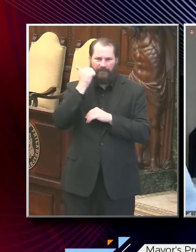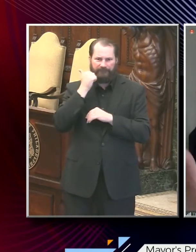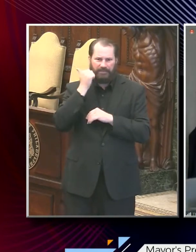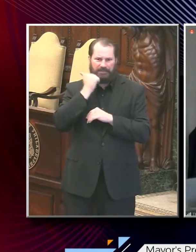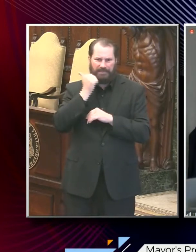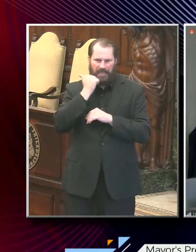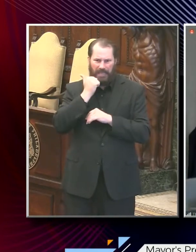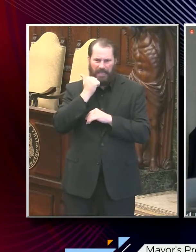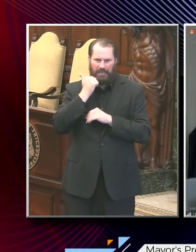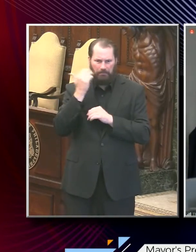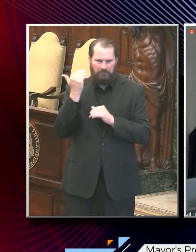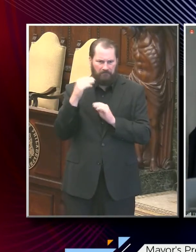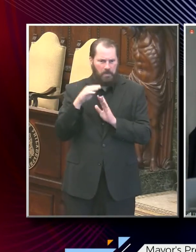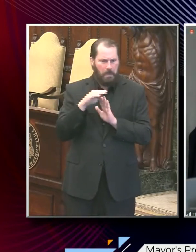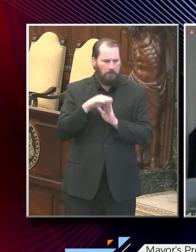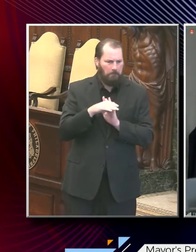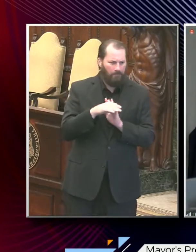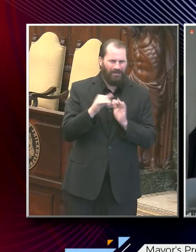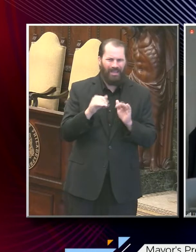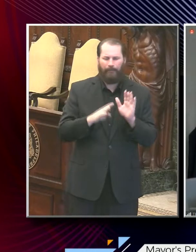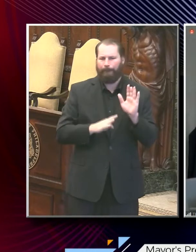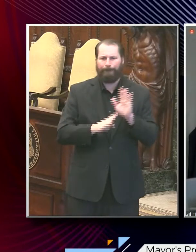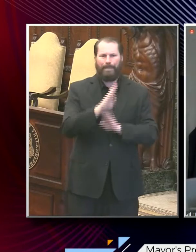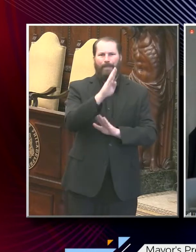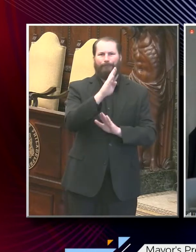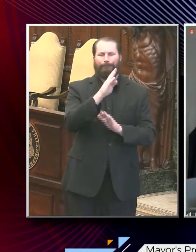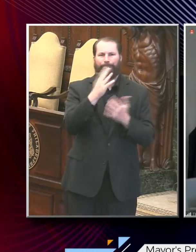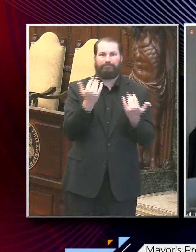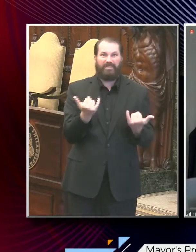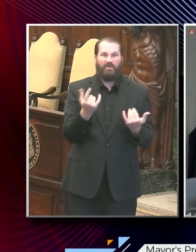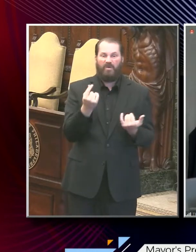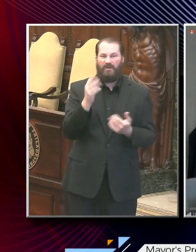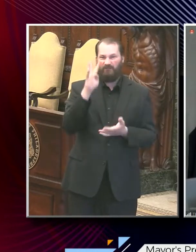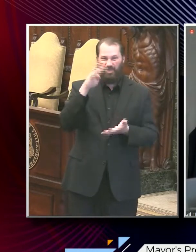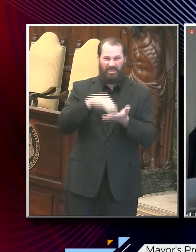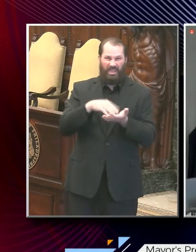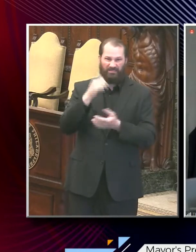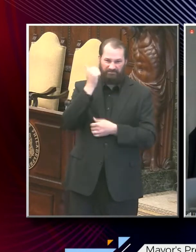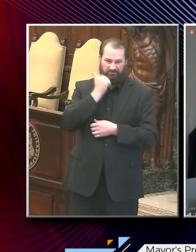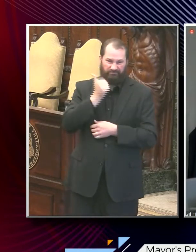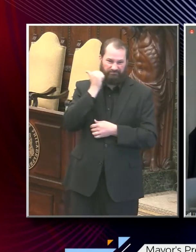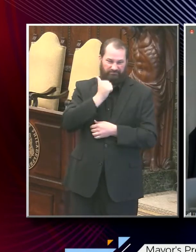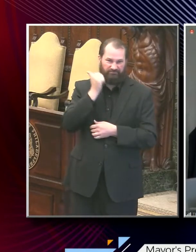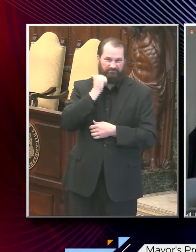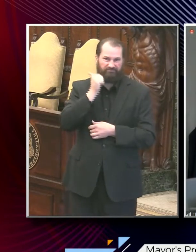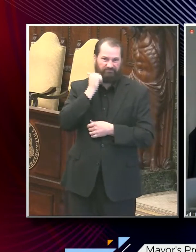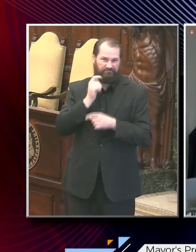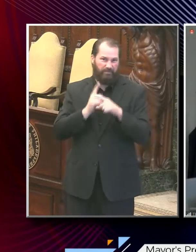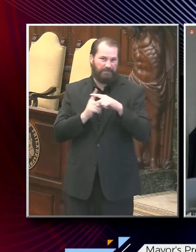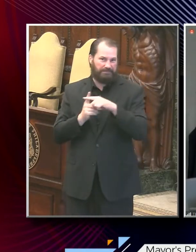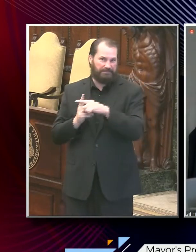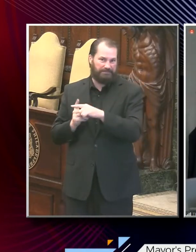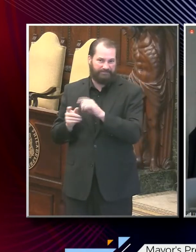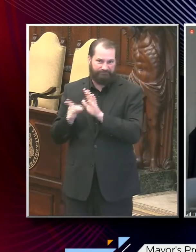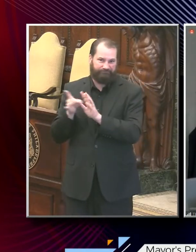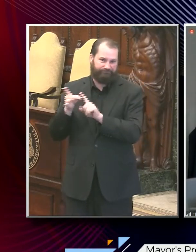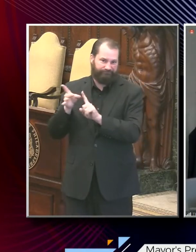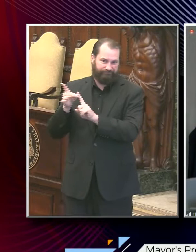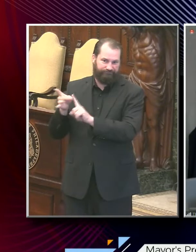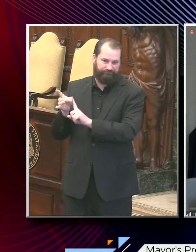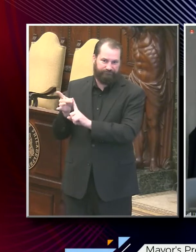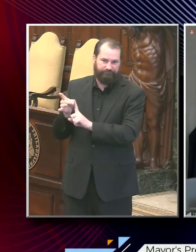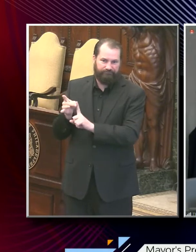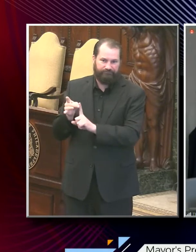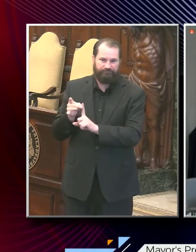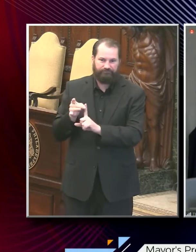peaking again at about 4,000 cases per day. And the epidemics there are not just in rural areas, they're also in cities like Miami and Houston.